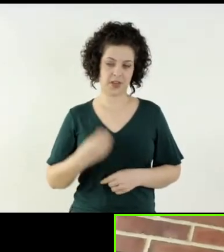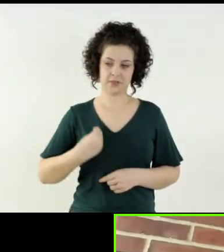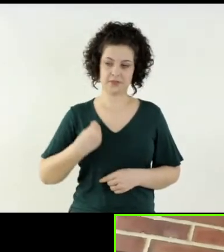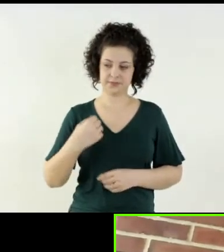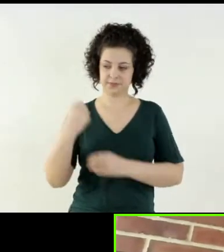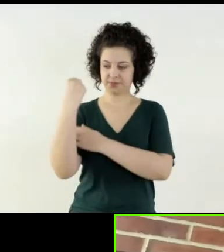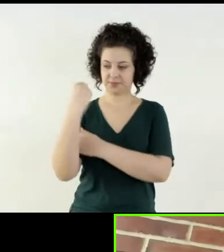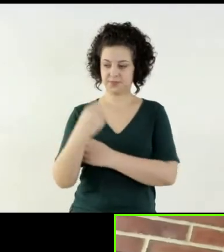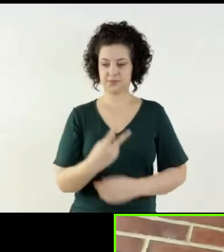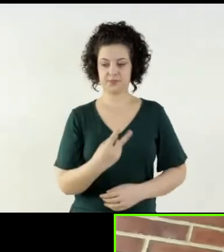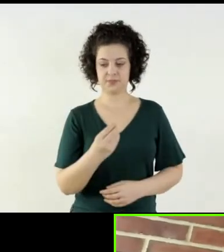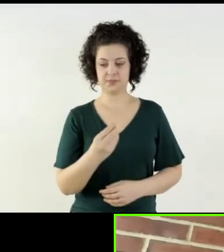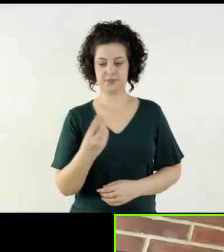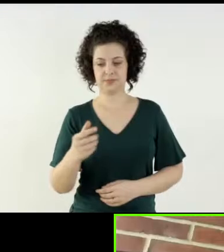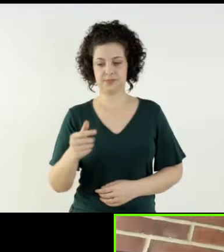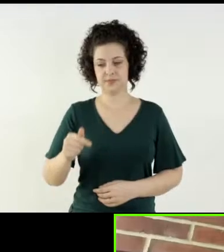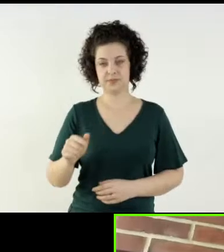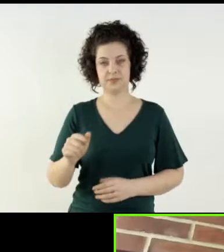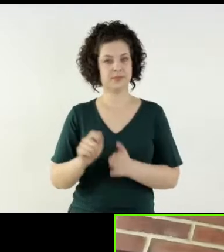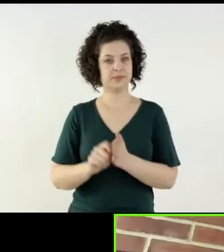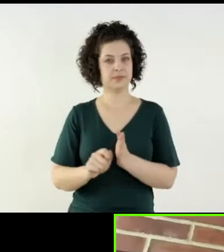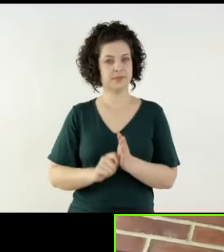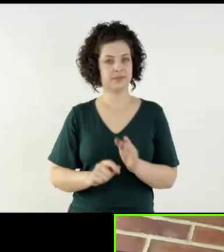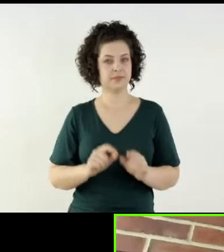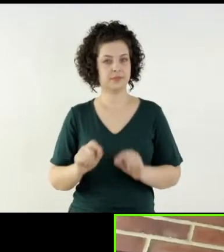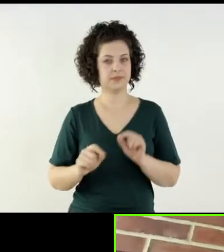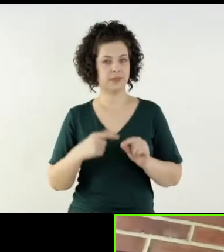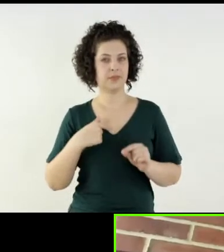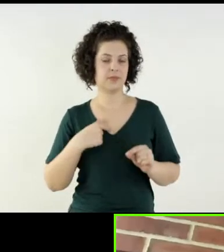I'm paraphrasing, of course, but she writes